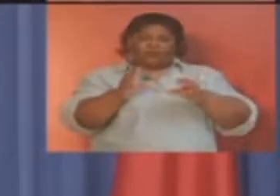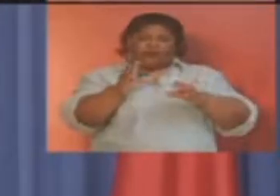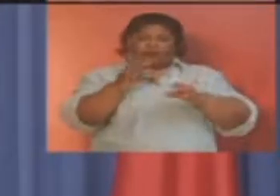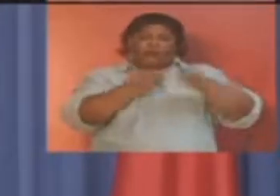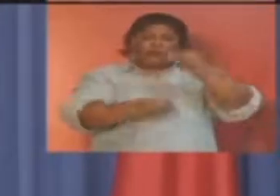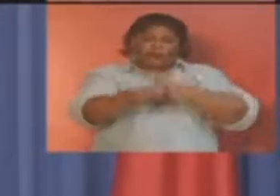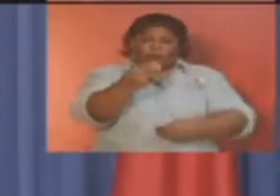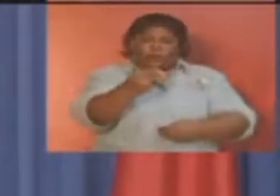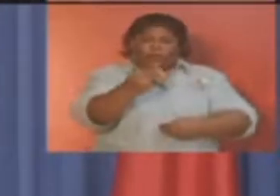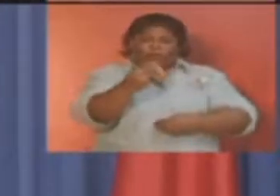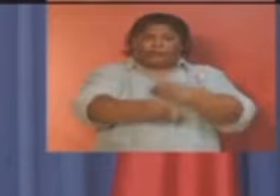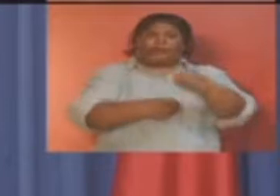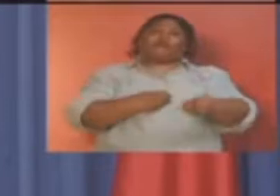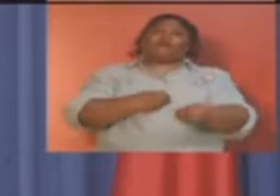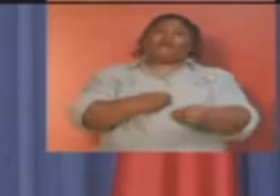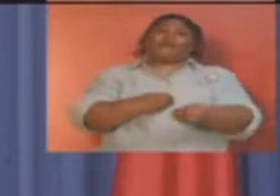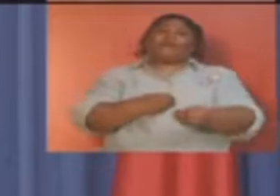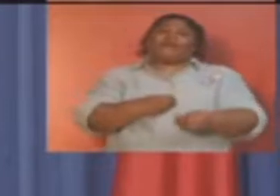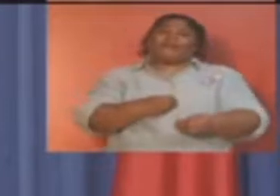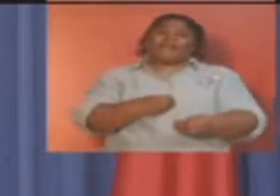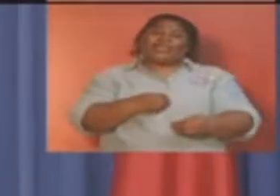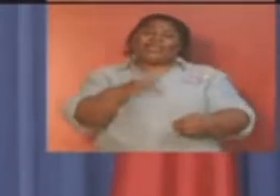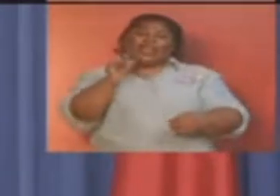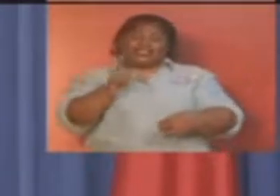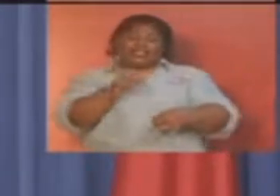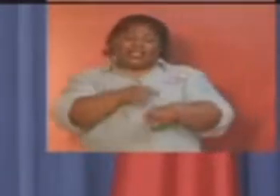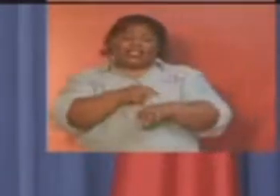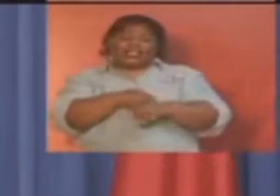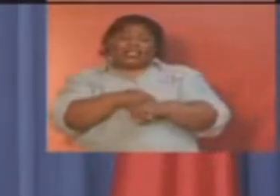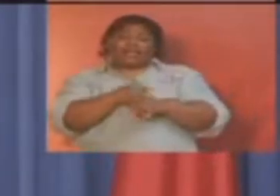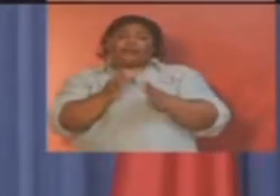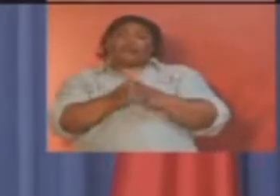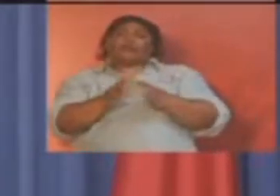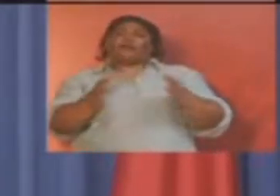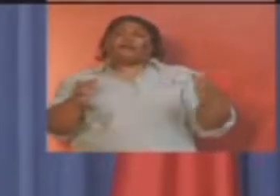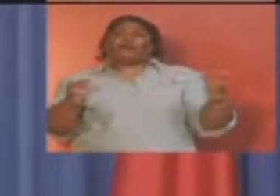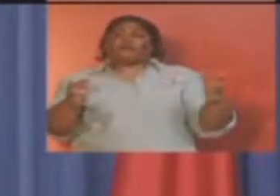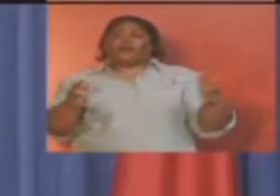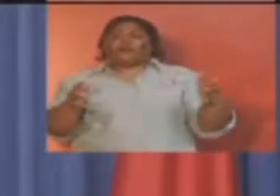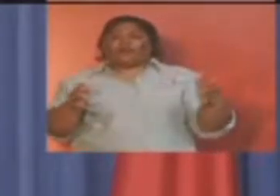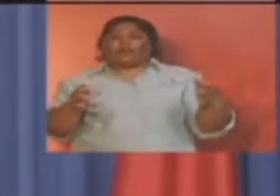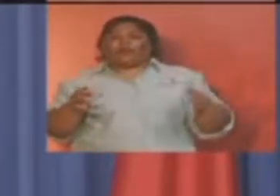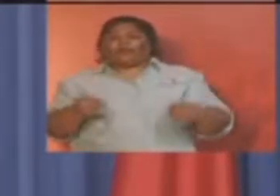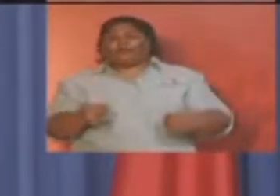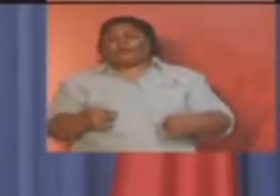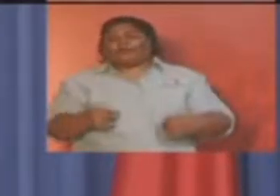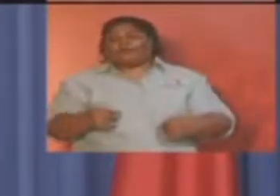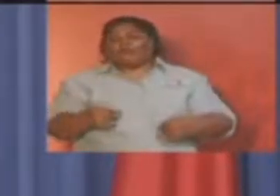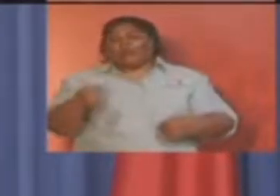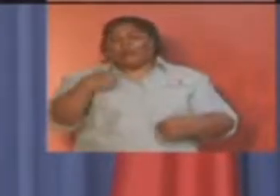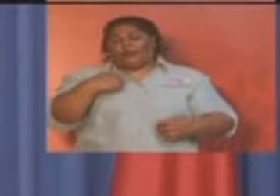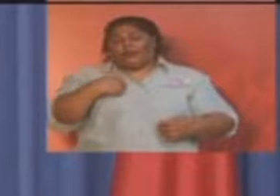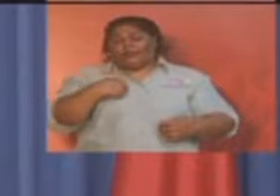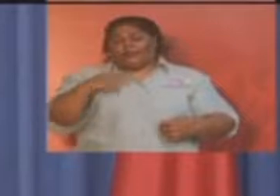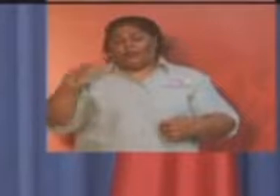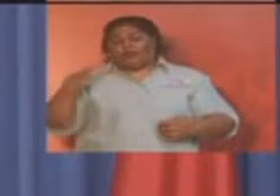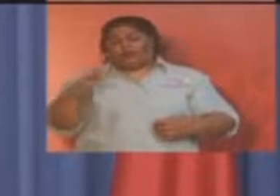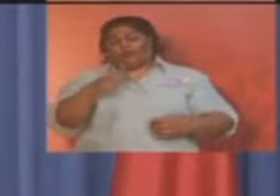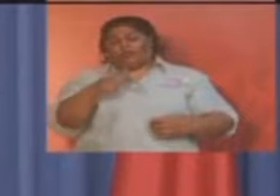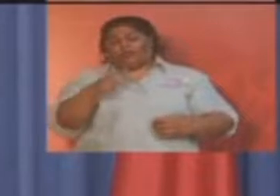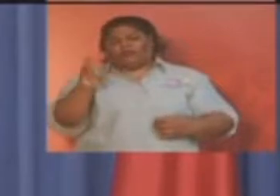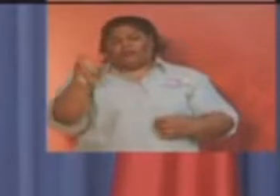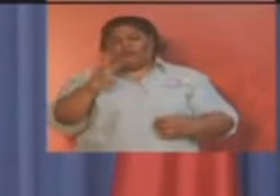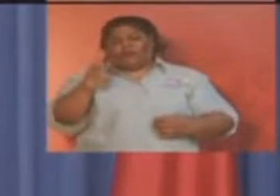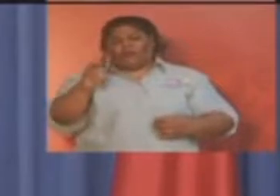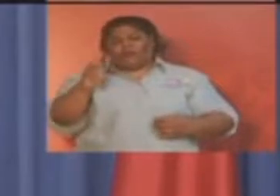given us some room. So we will have to speak to the Ministry of Works and Transport, because when I actually drive past Ryson Road and